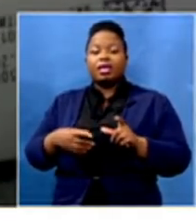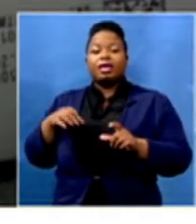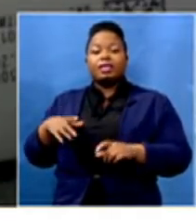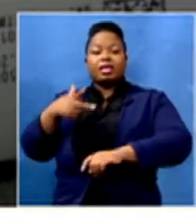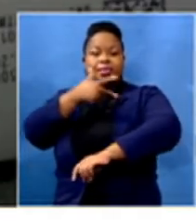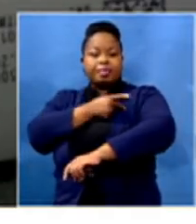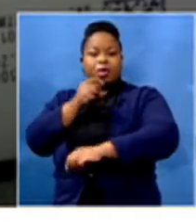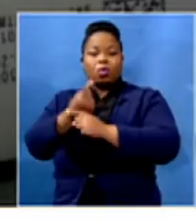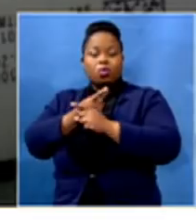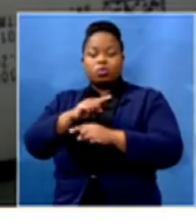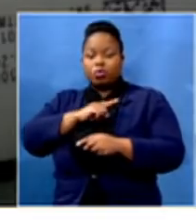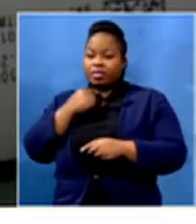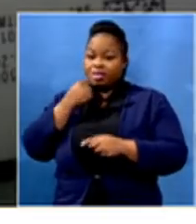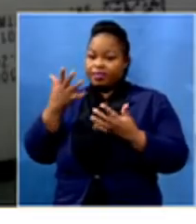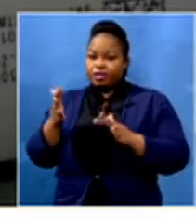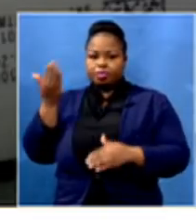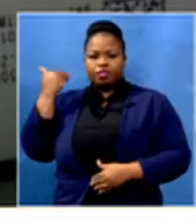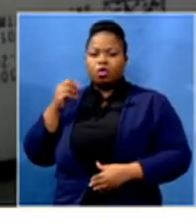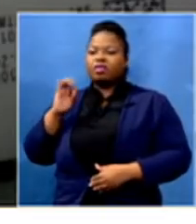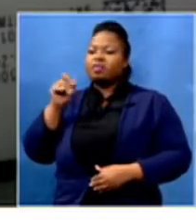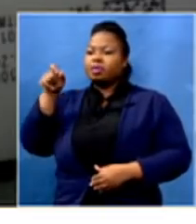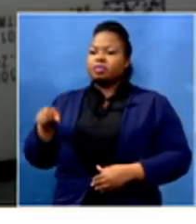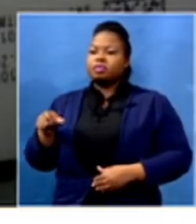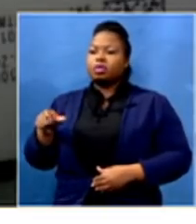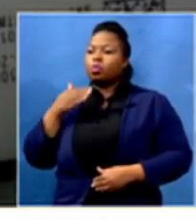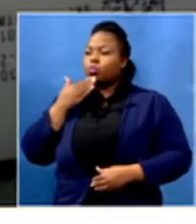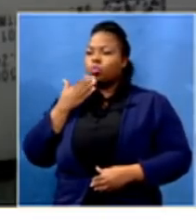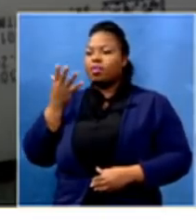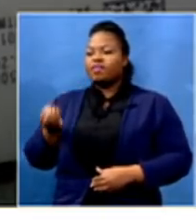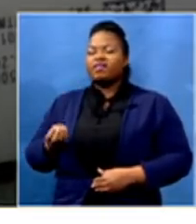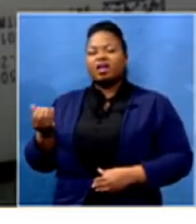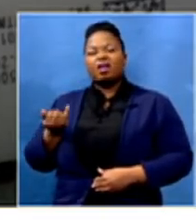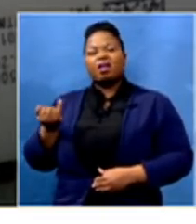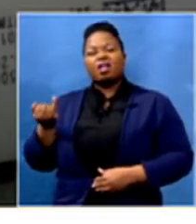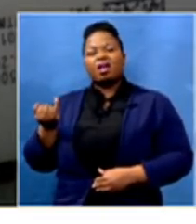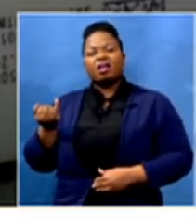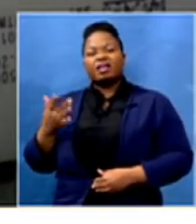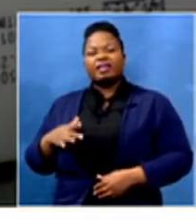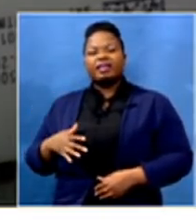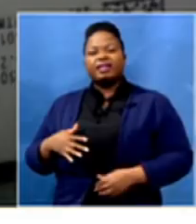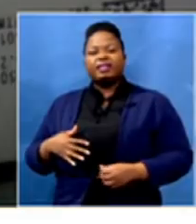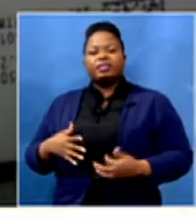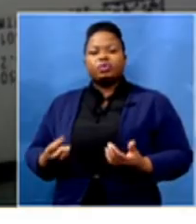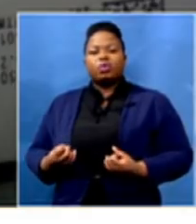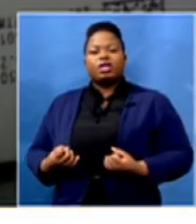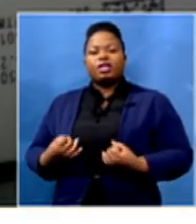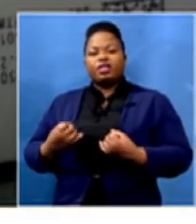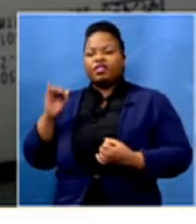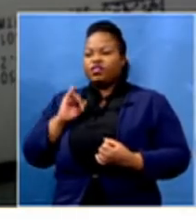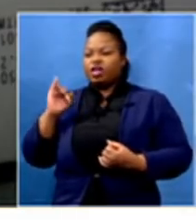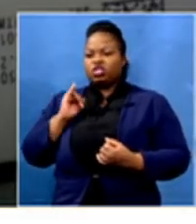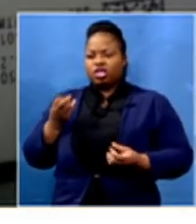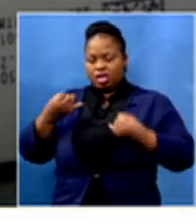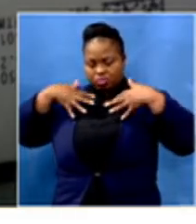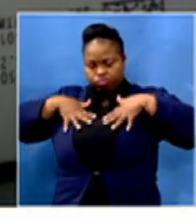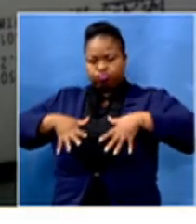in the area which I indicated. If someone has got something which is like a disseminated infection, an infection that's spread all over